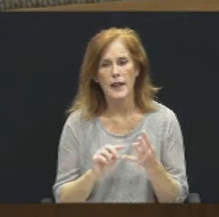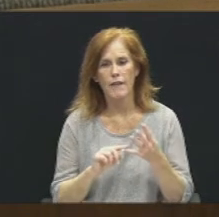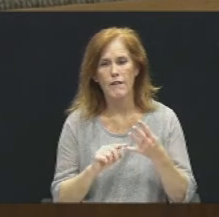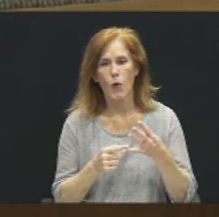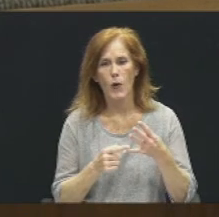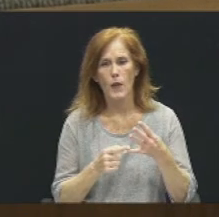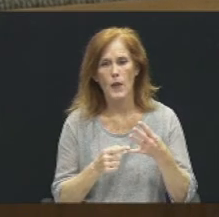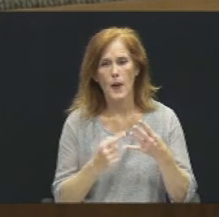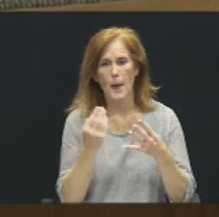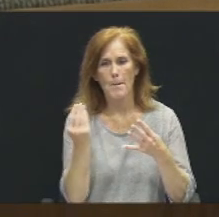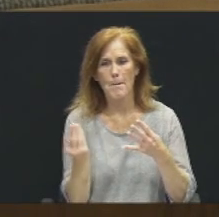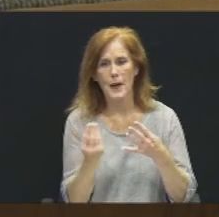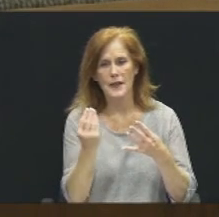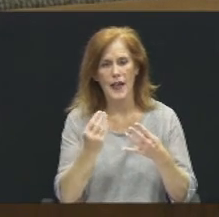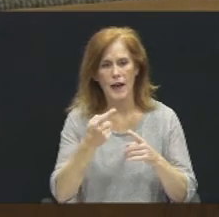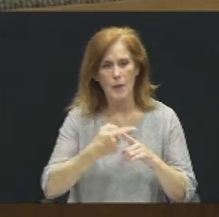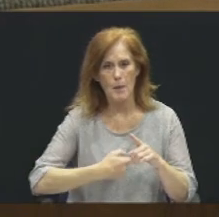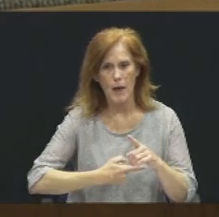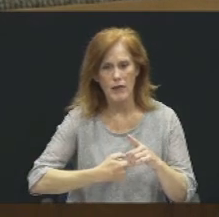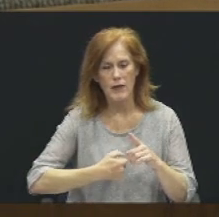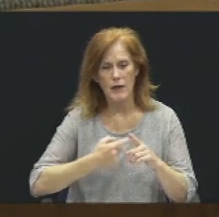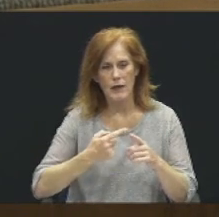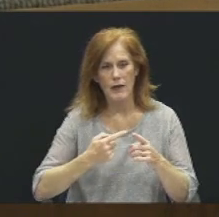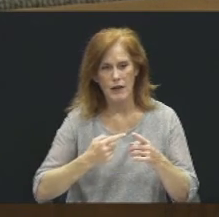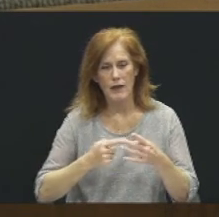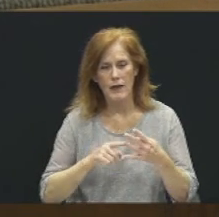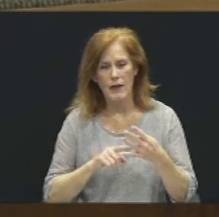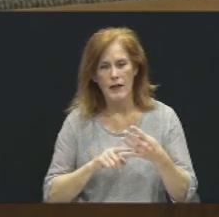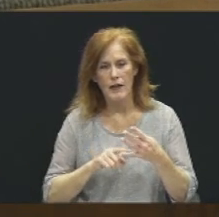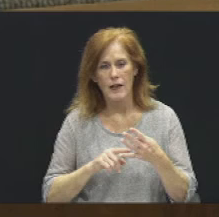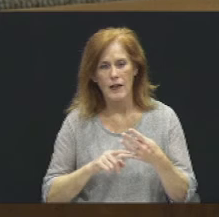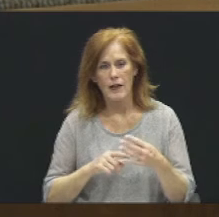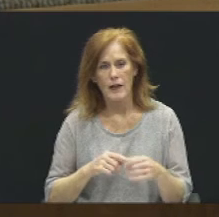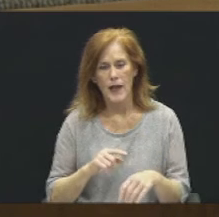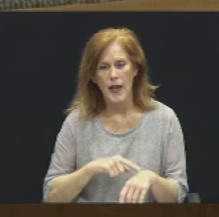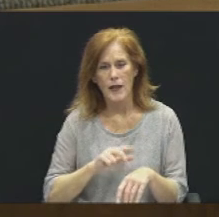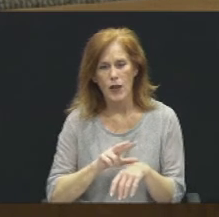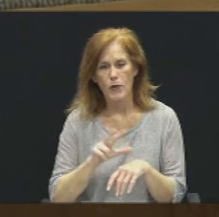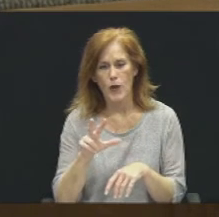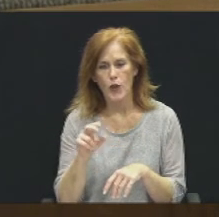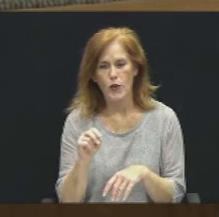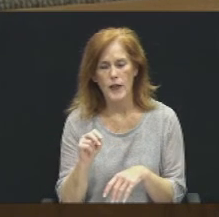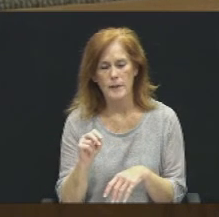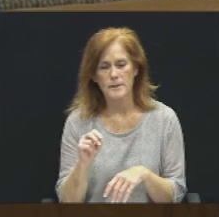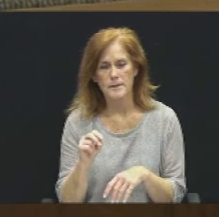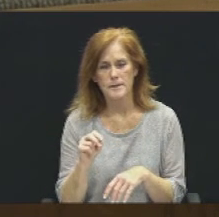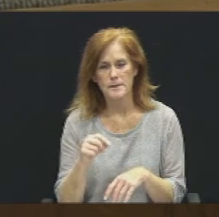the fourth Monday of at 3:30.